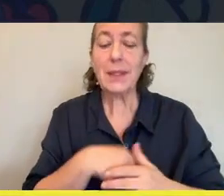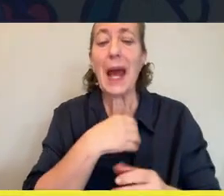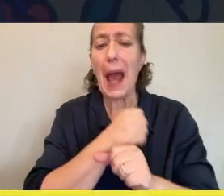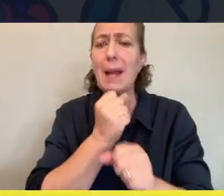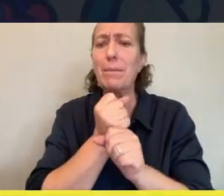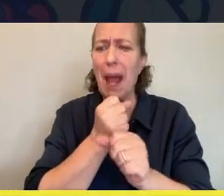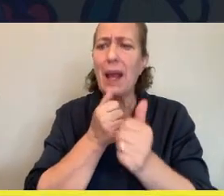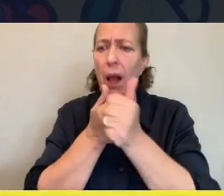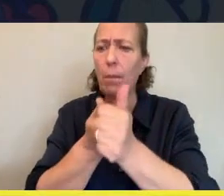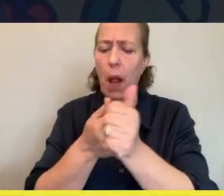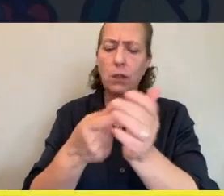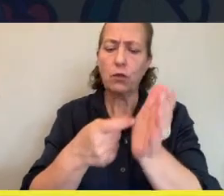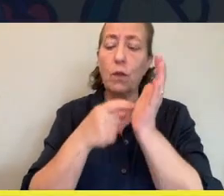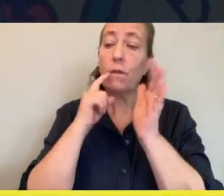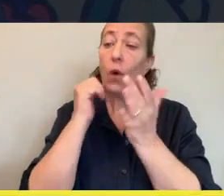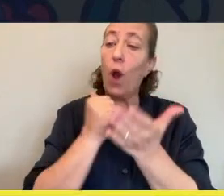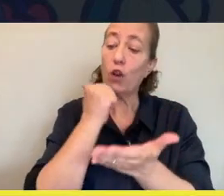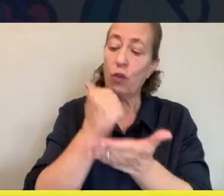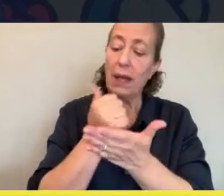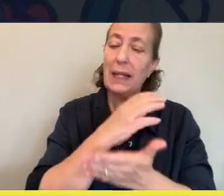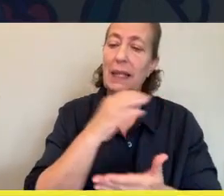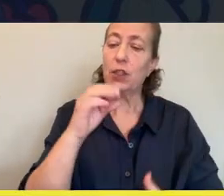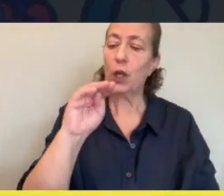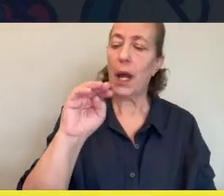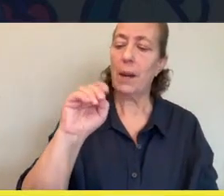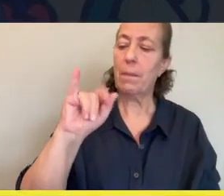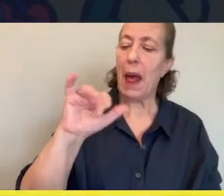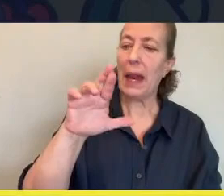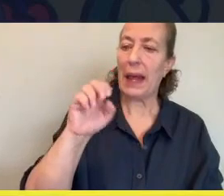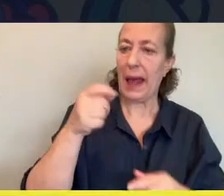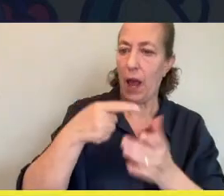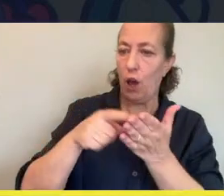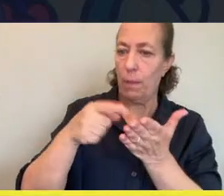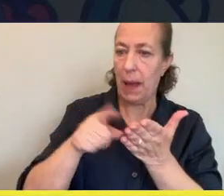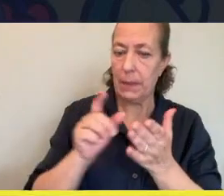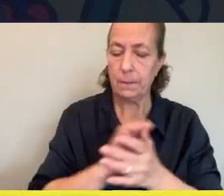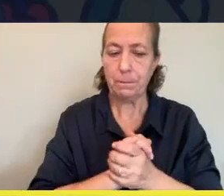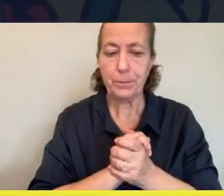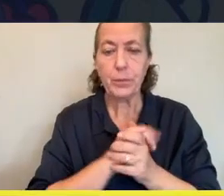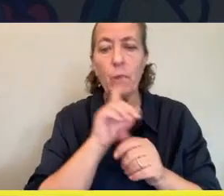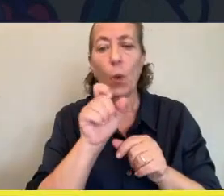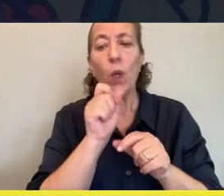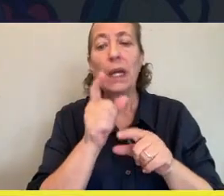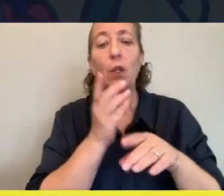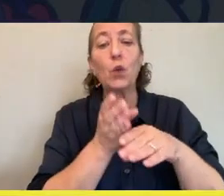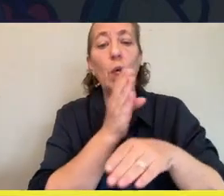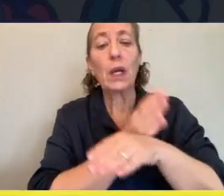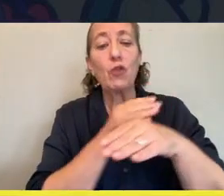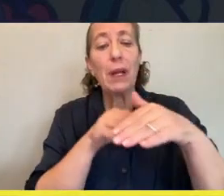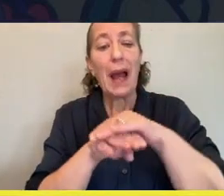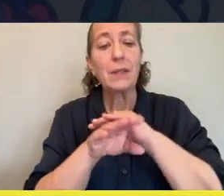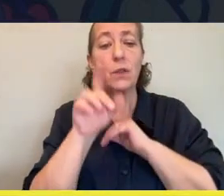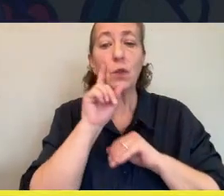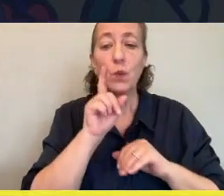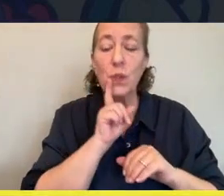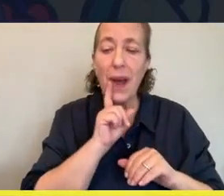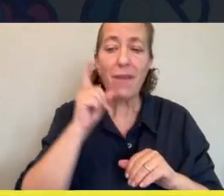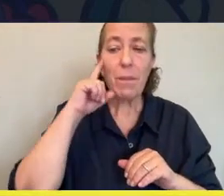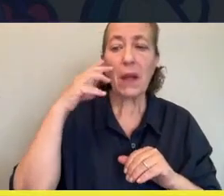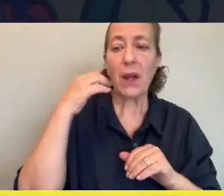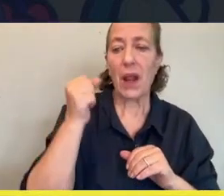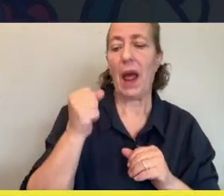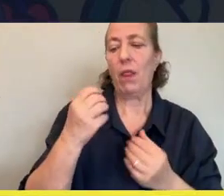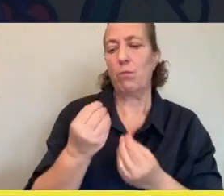for accreditation and Medicare payments. We also need to increase access to deaf ASL fluent mental health providers who can treat deaf